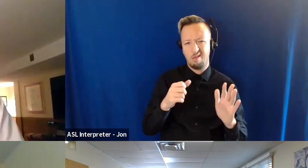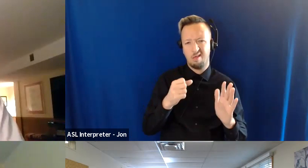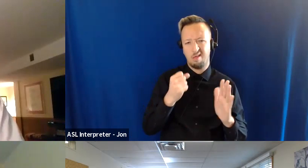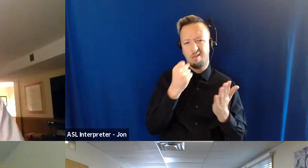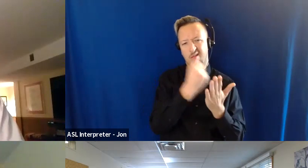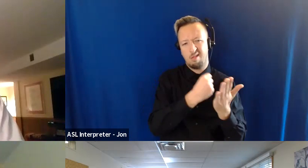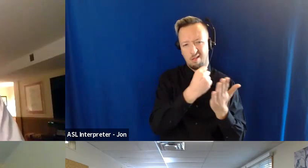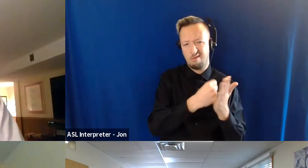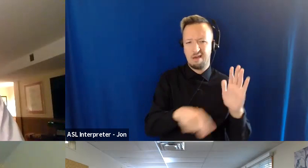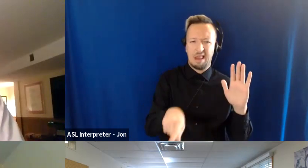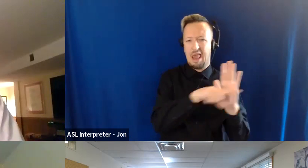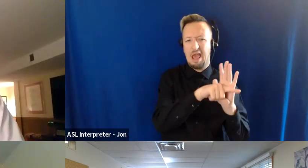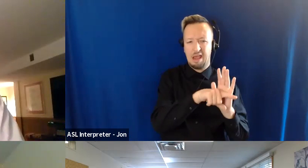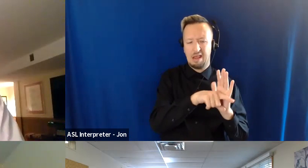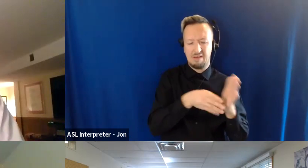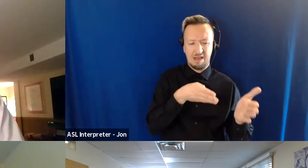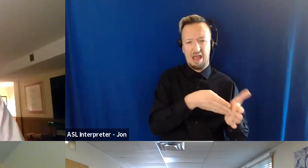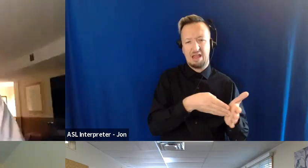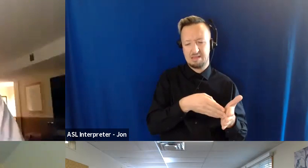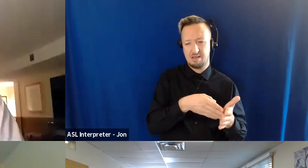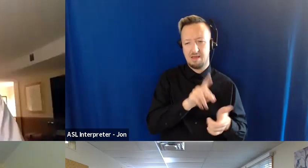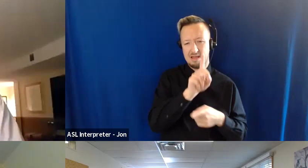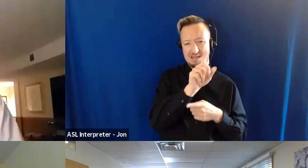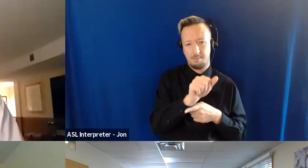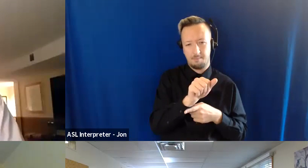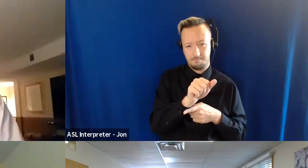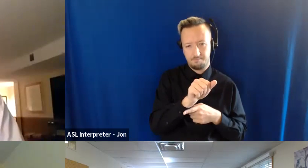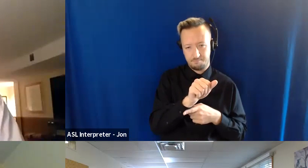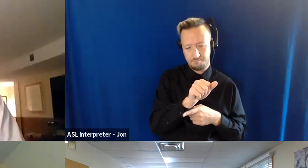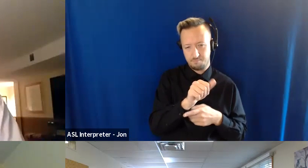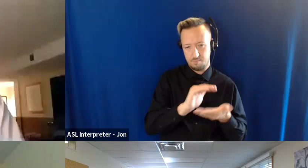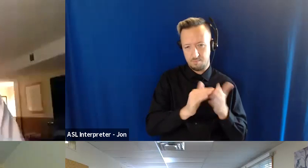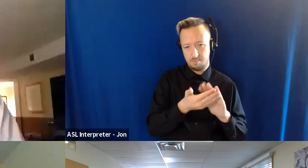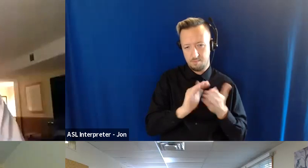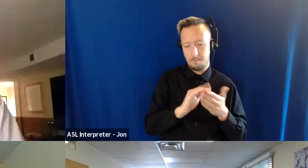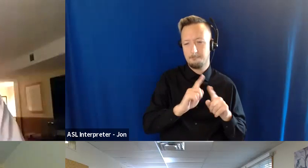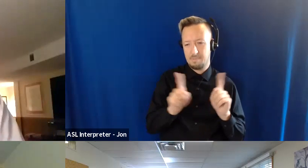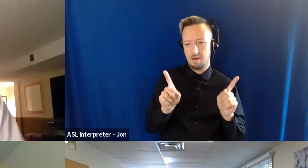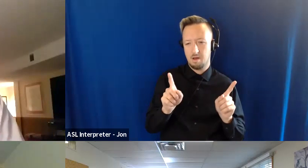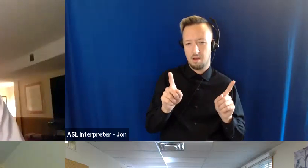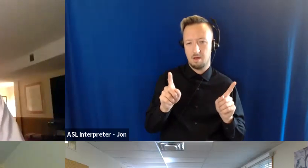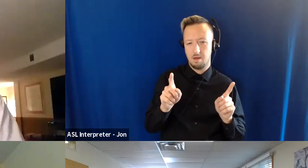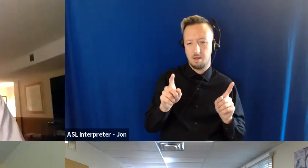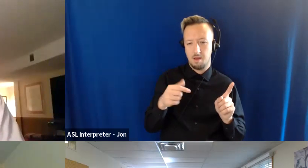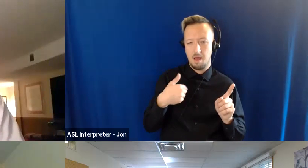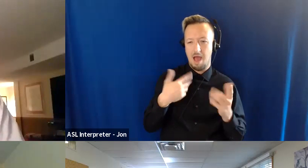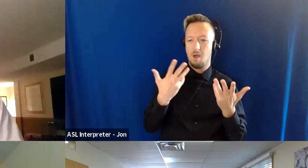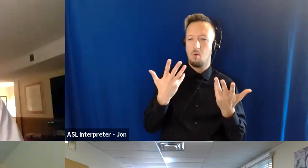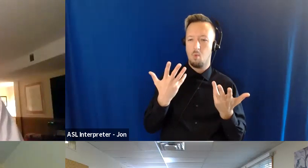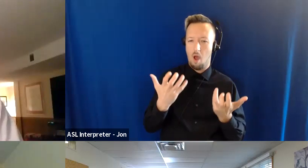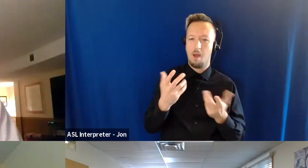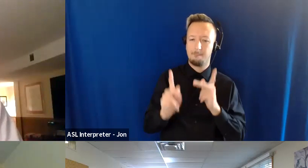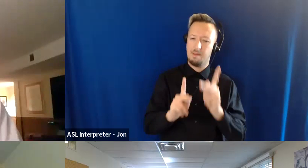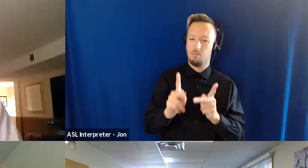disabled communities, but I am here for the I am here for the praise regarding people